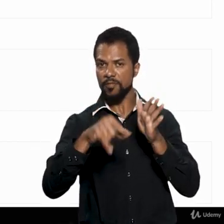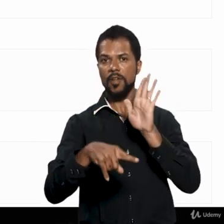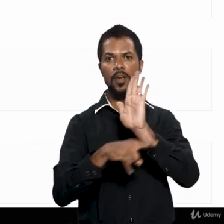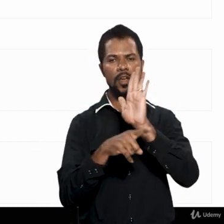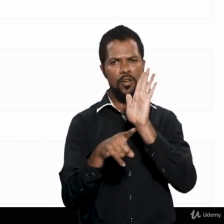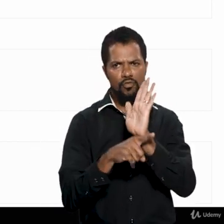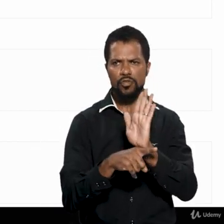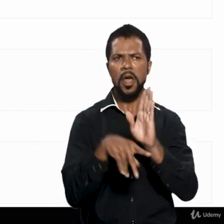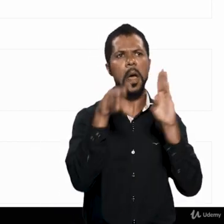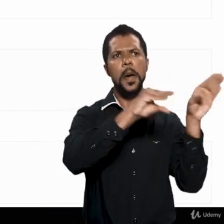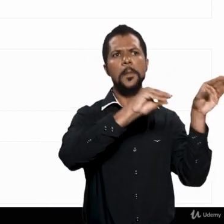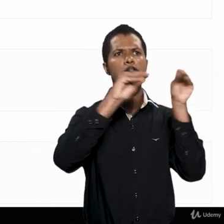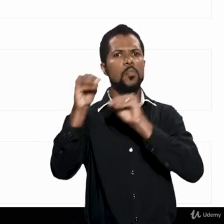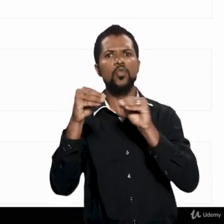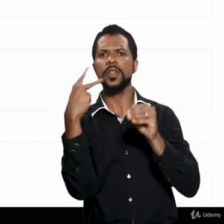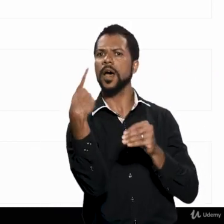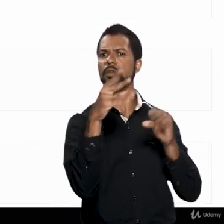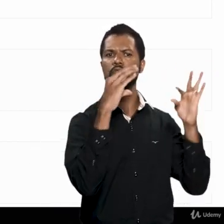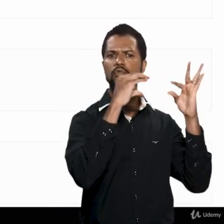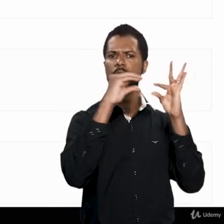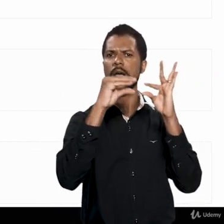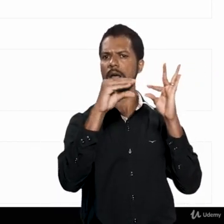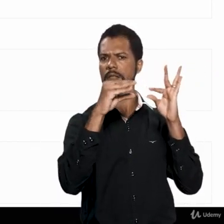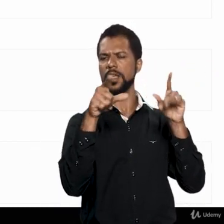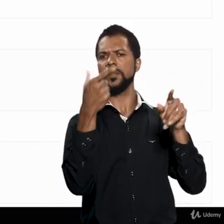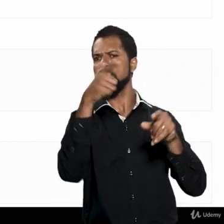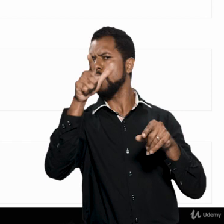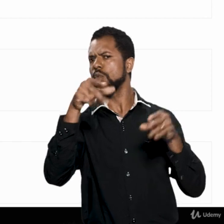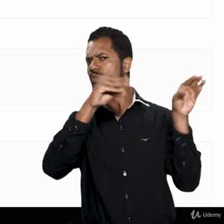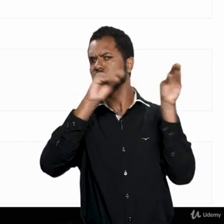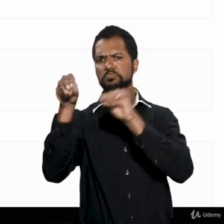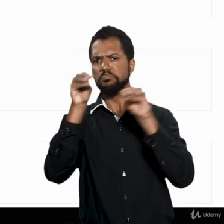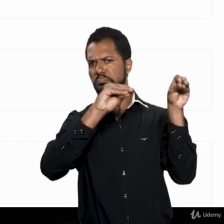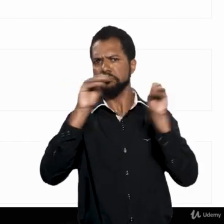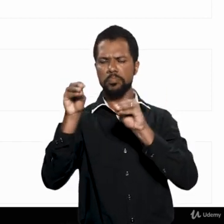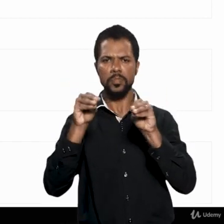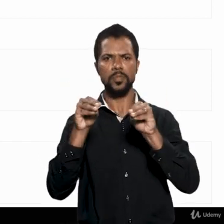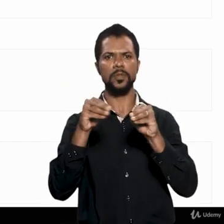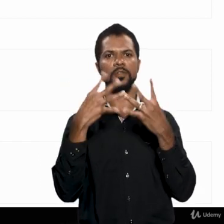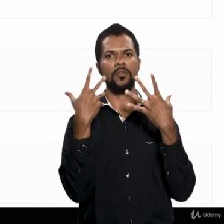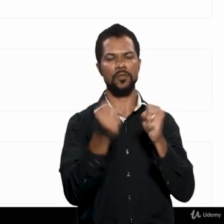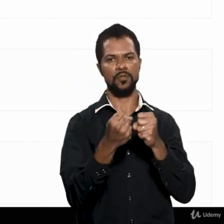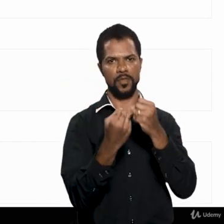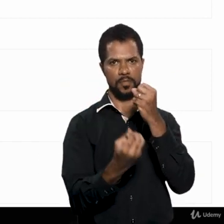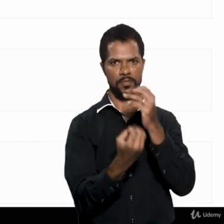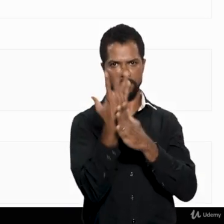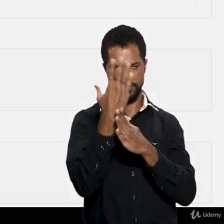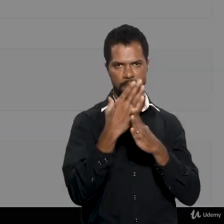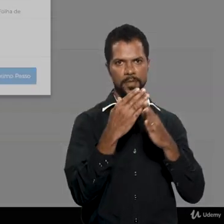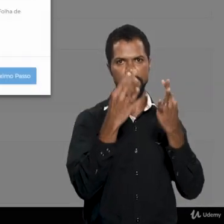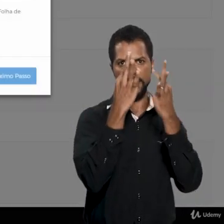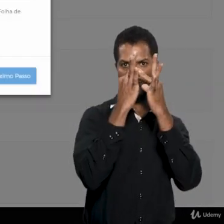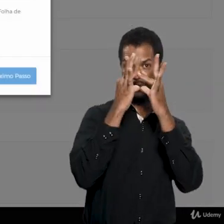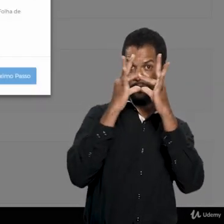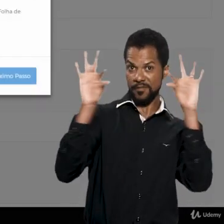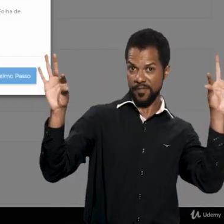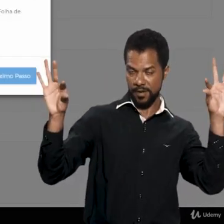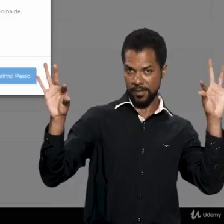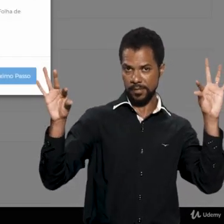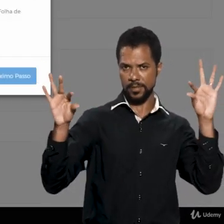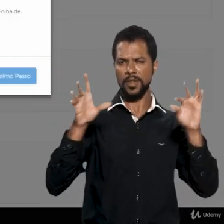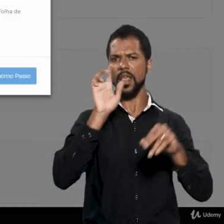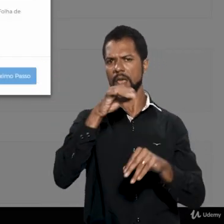accounts. When you want to import your wallet to another place. So I'm going to create a sentence. It's